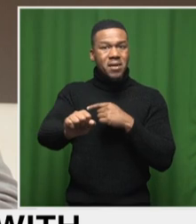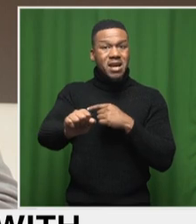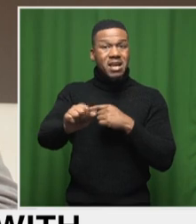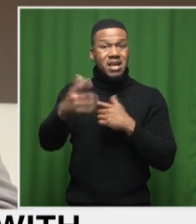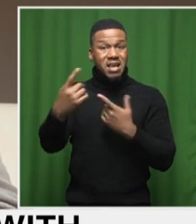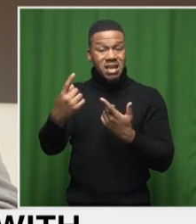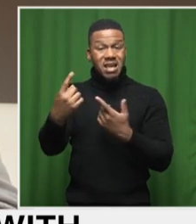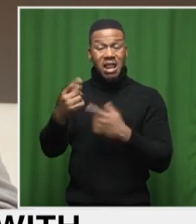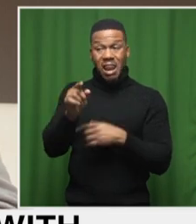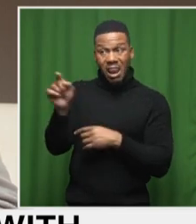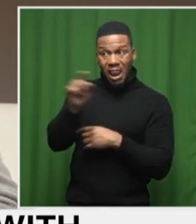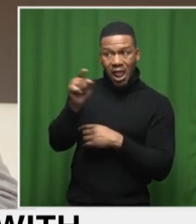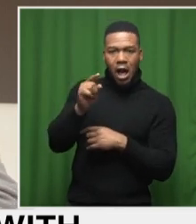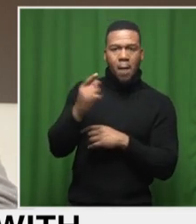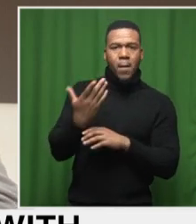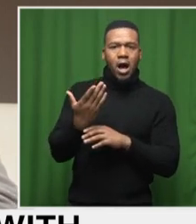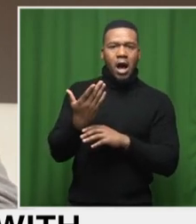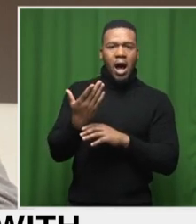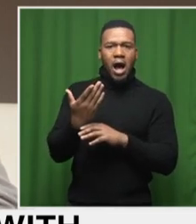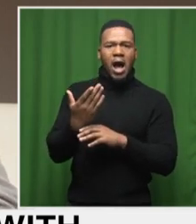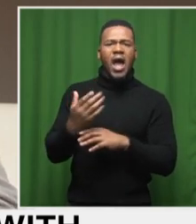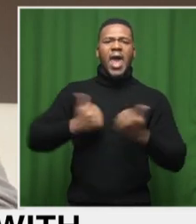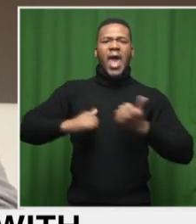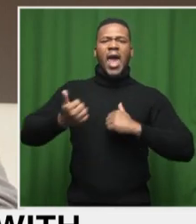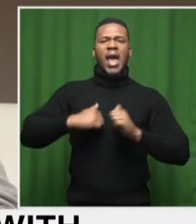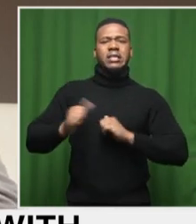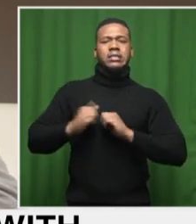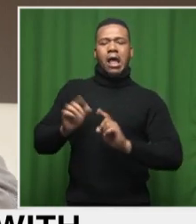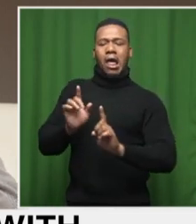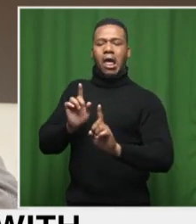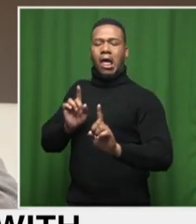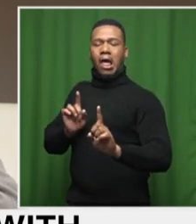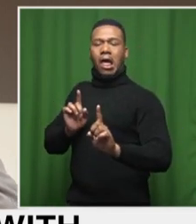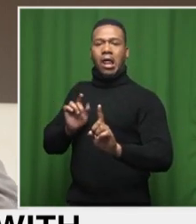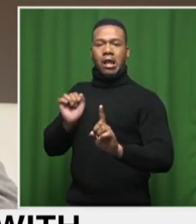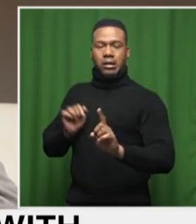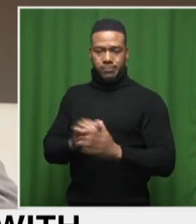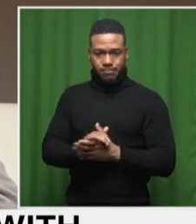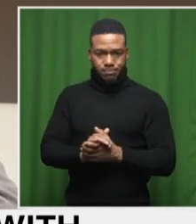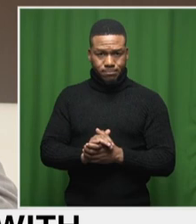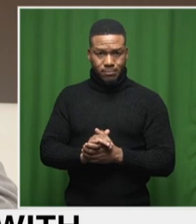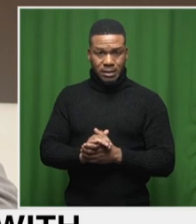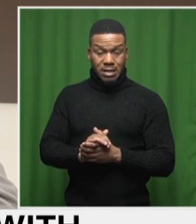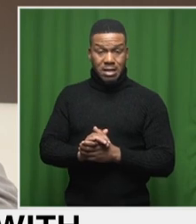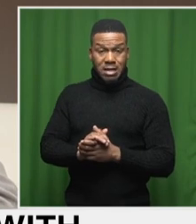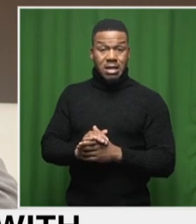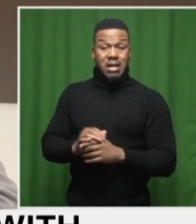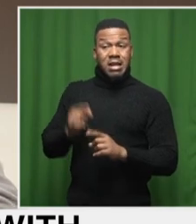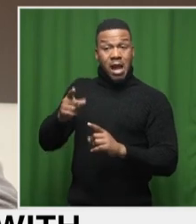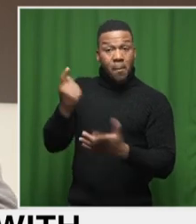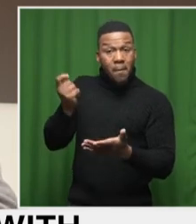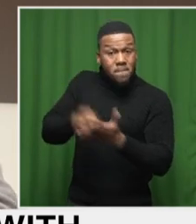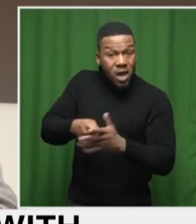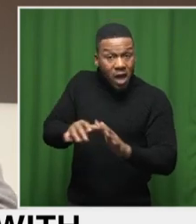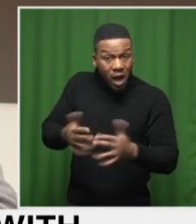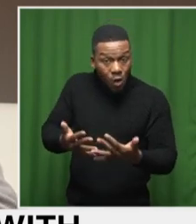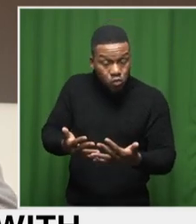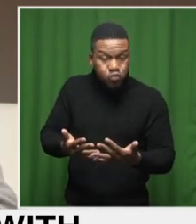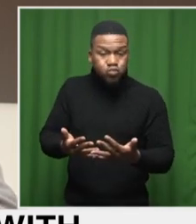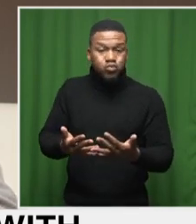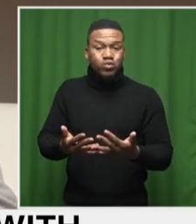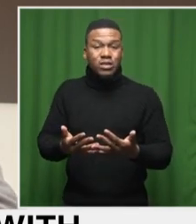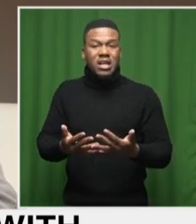pay them just once, but use their performance in any other program, any other production, on any other medium